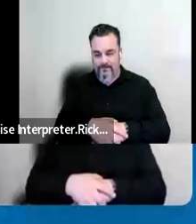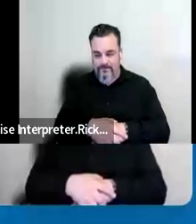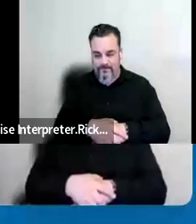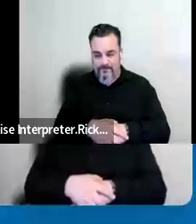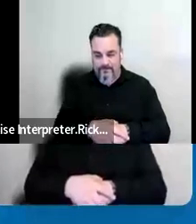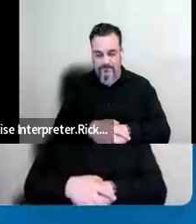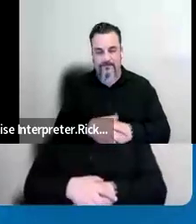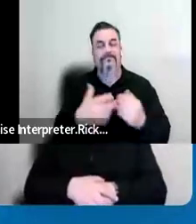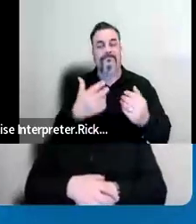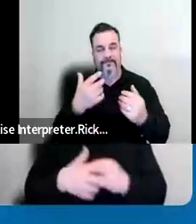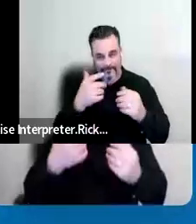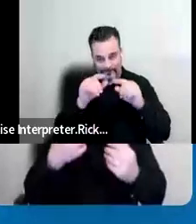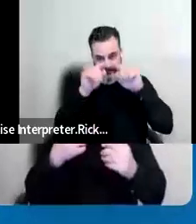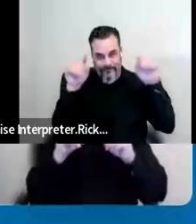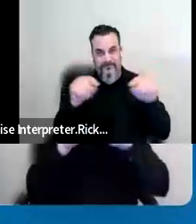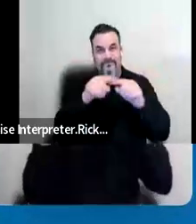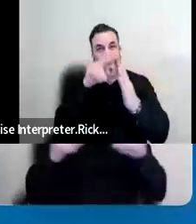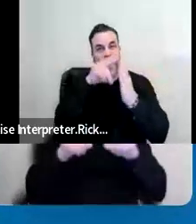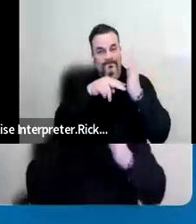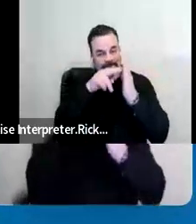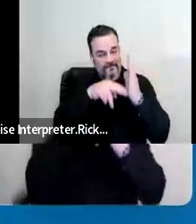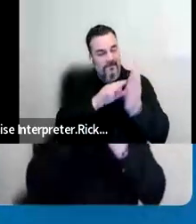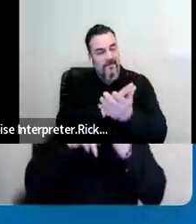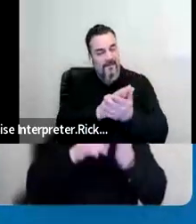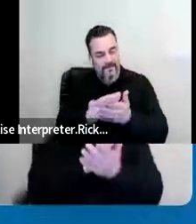What else? Screen readers. Nice.